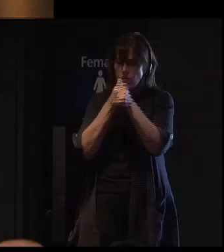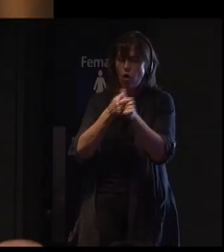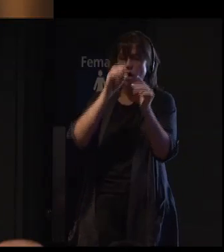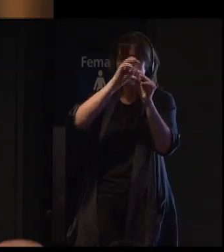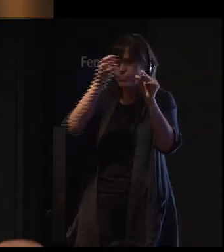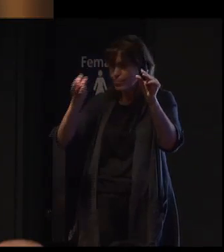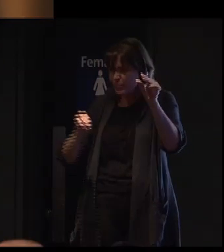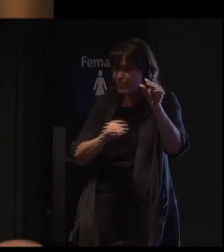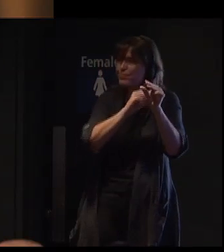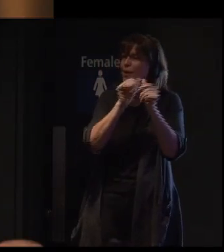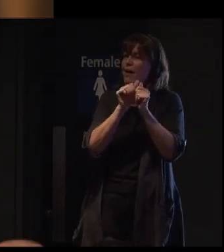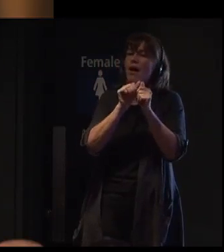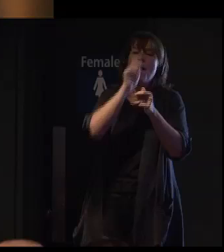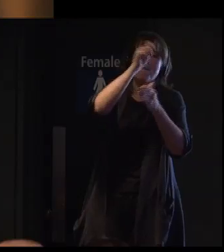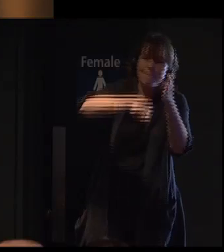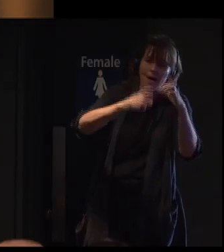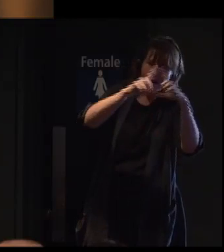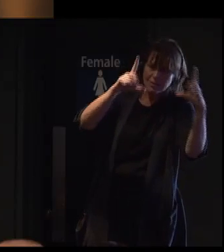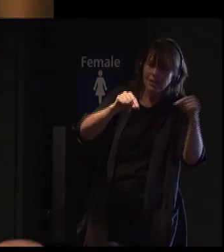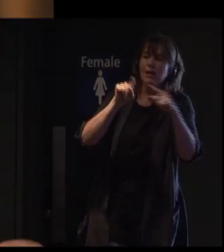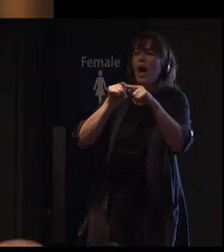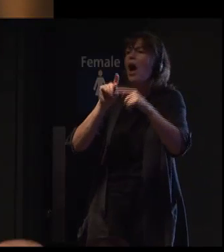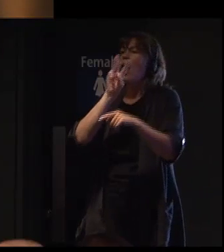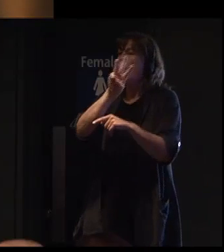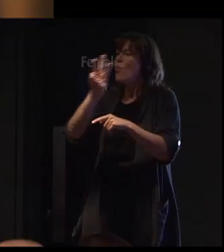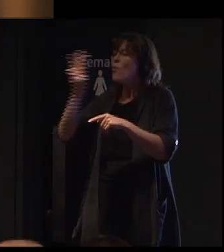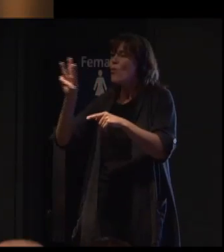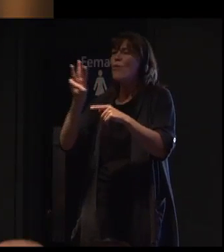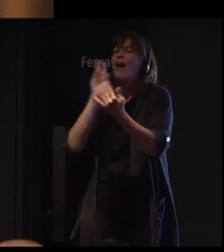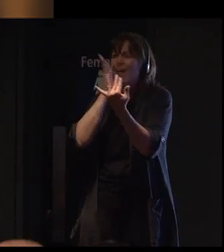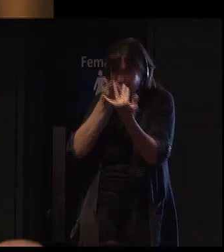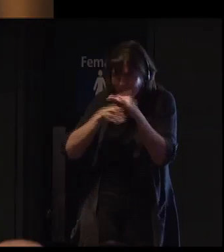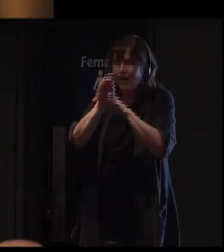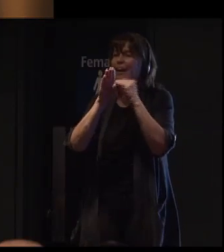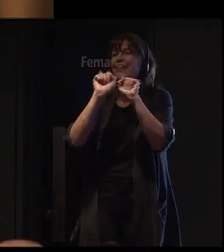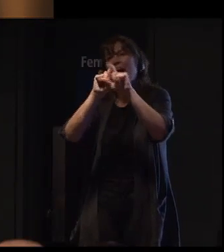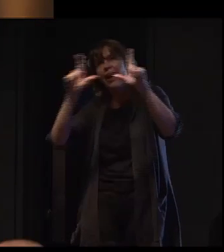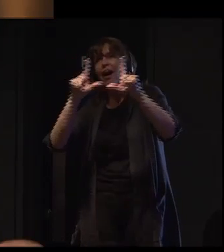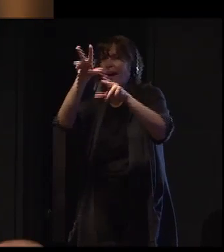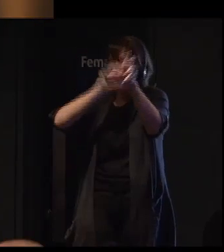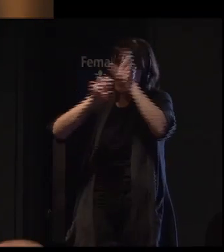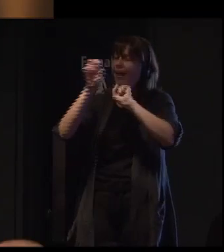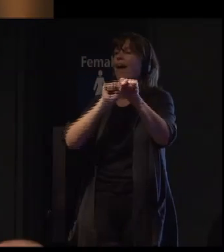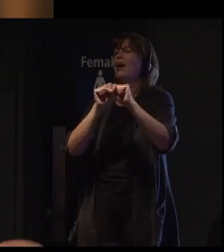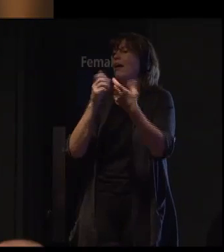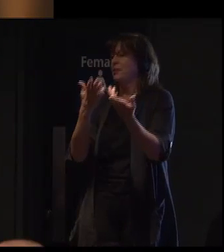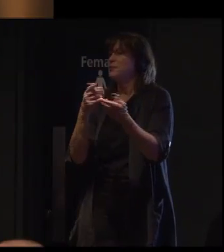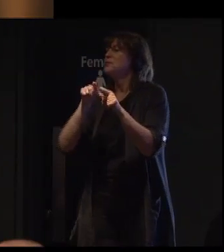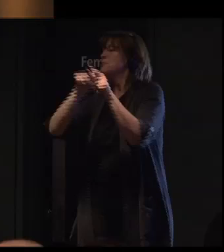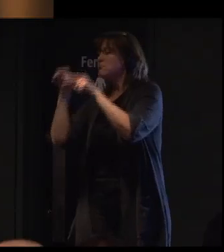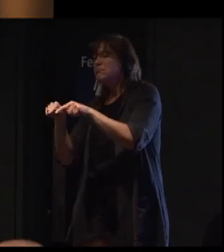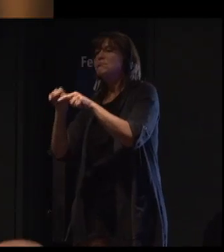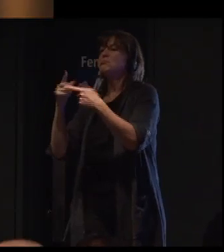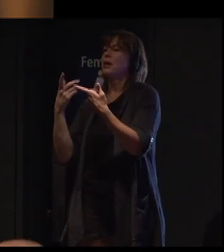from buying a ticket from an accessible website all the way to returning home safely. And it not only addresses